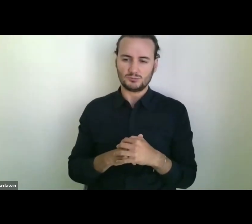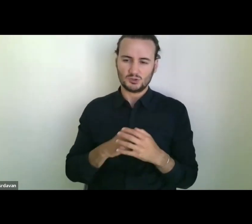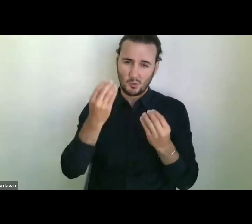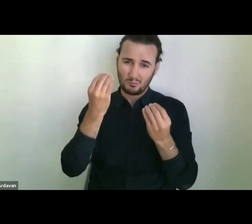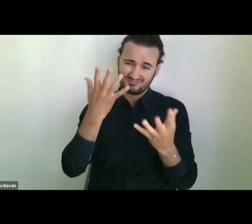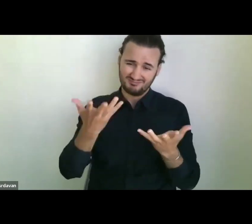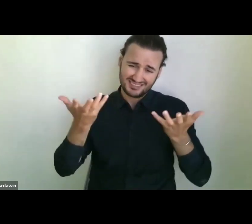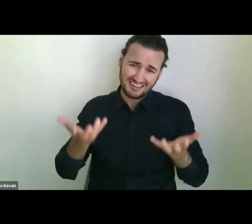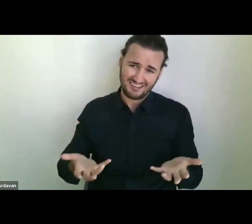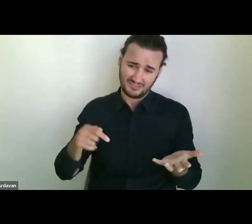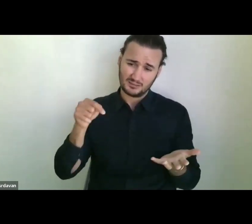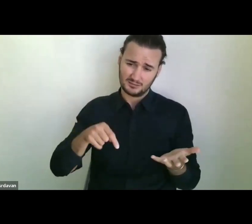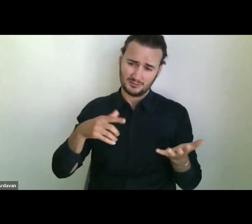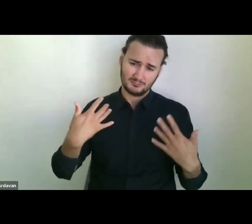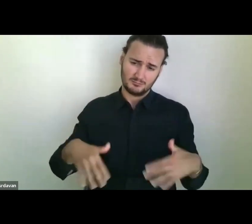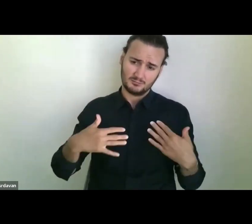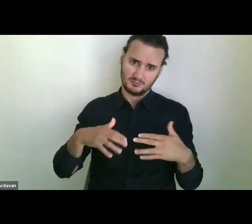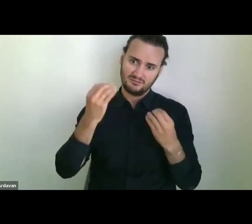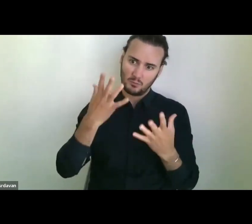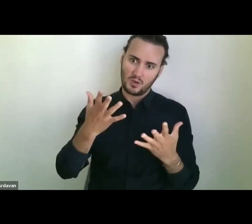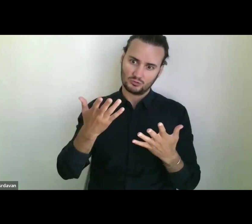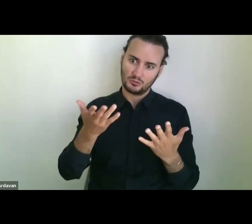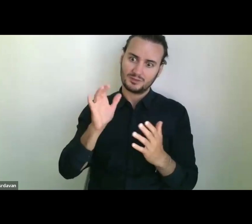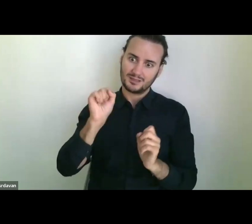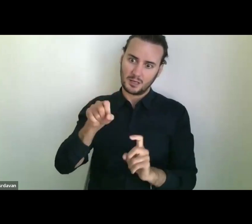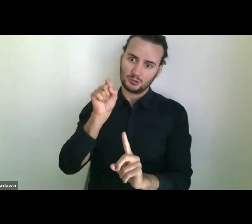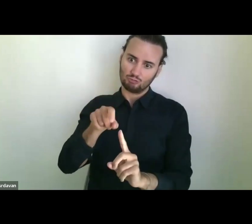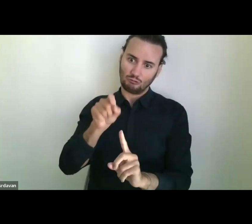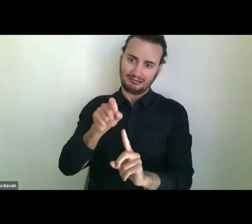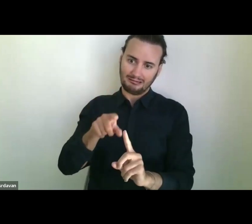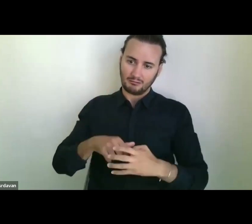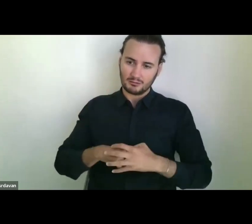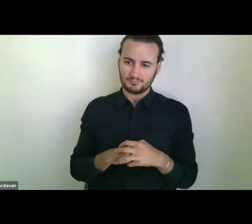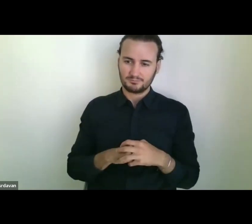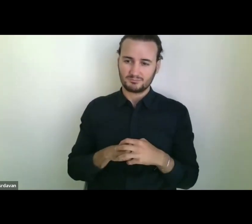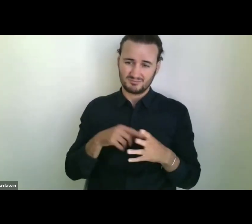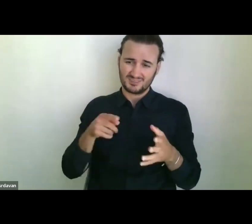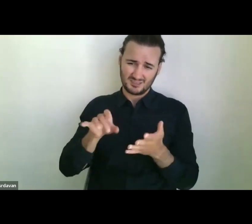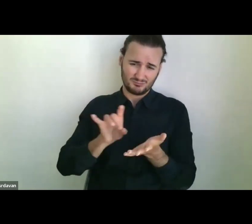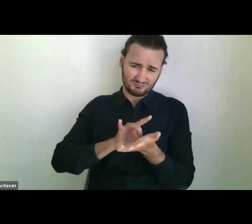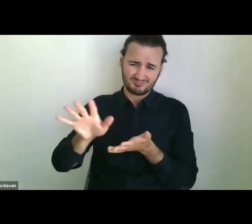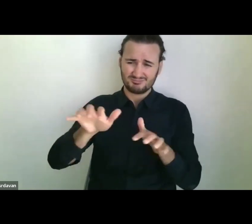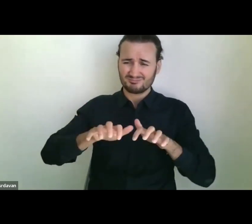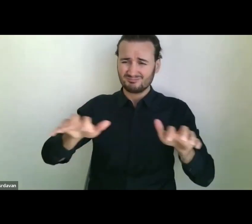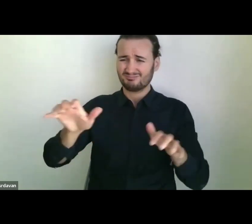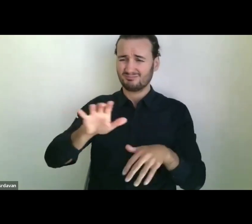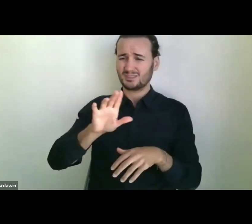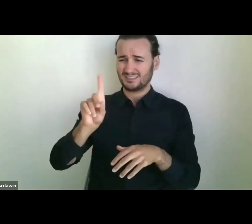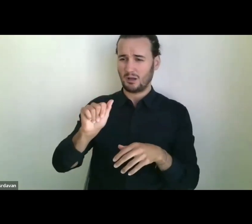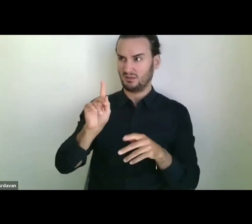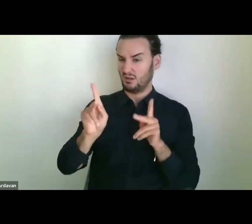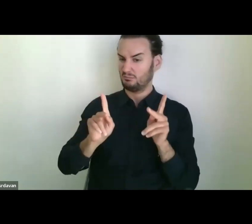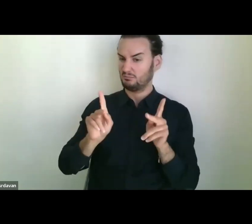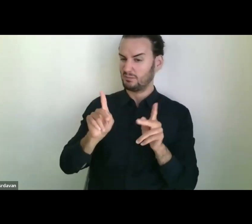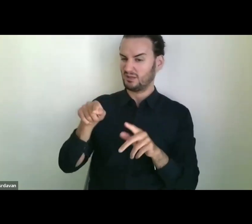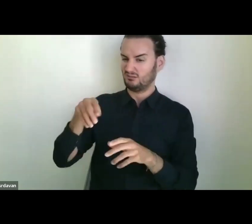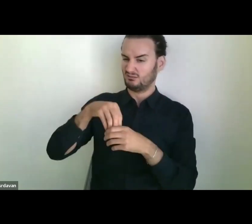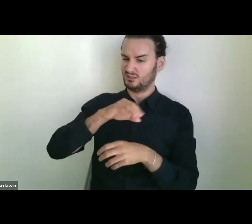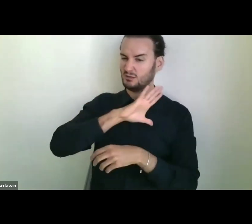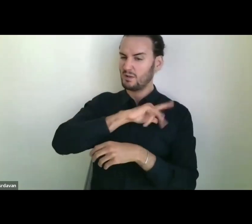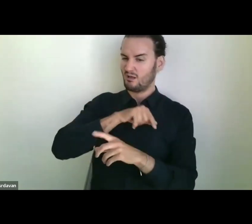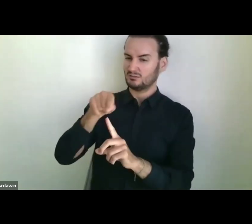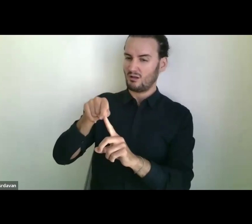works to explicate mass disablement in Palestine, why Palestine is a disability justice